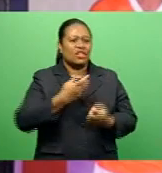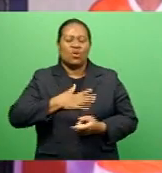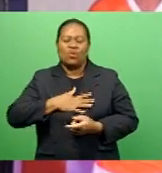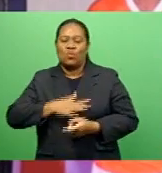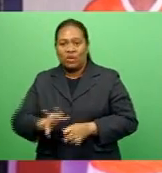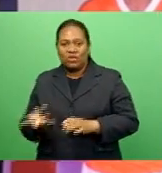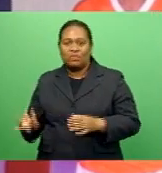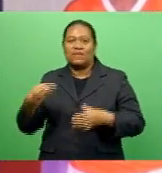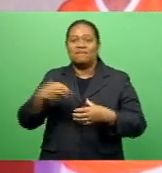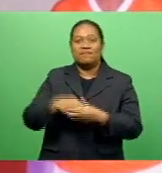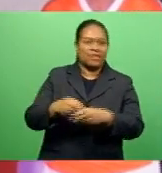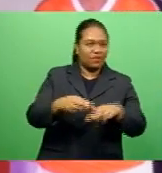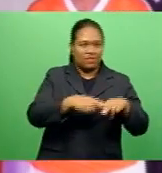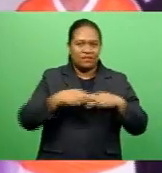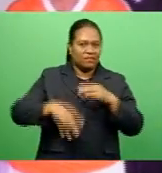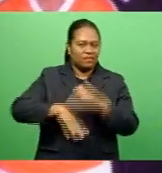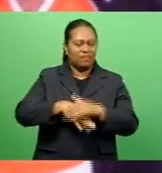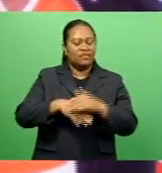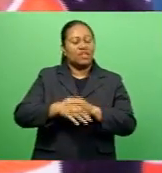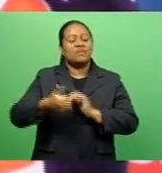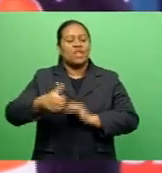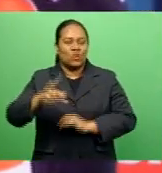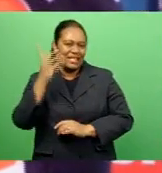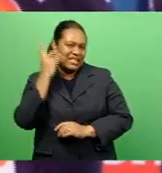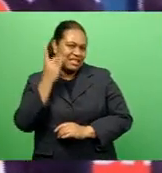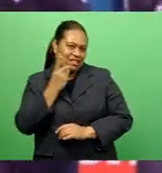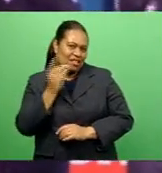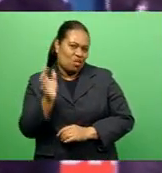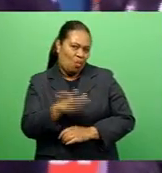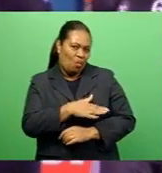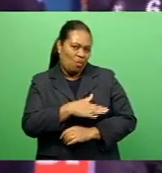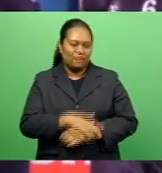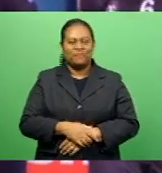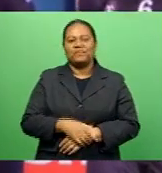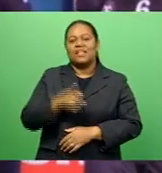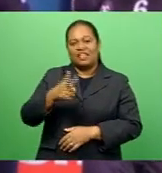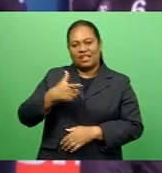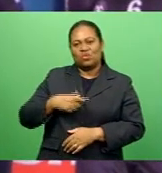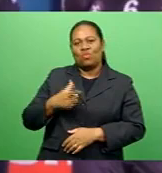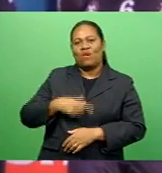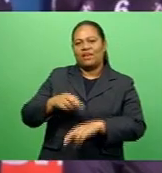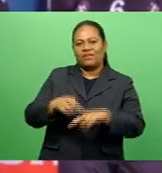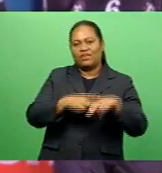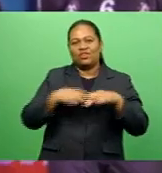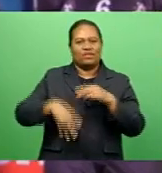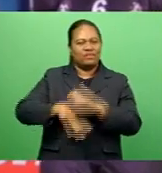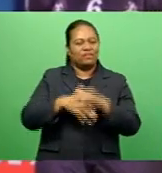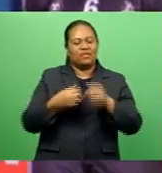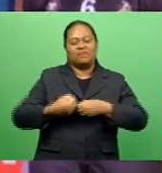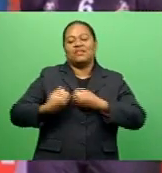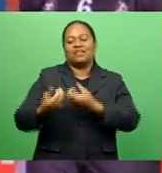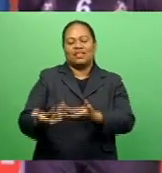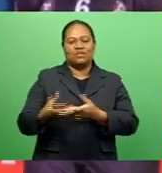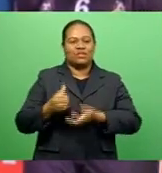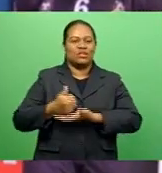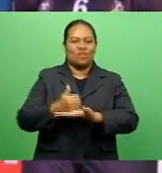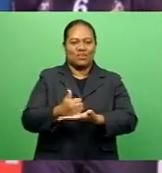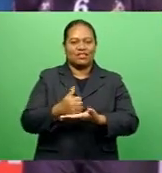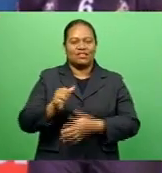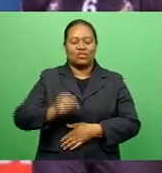with FIGFA, they'll be using Digicel. And this is something that FIGFA has to give something in return back to the sponsors for the